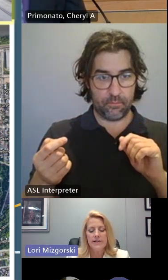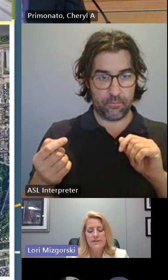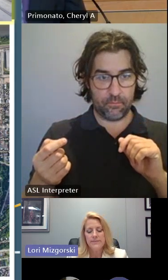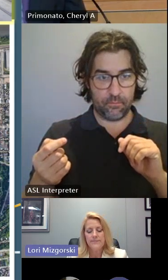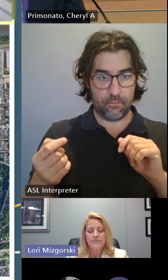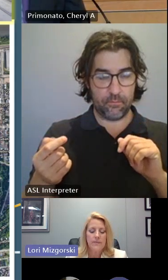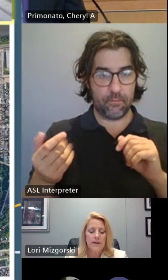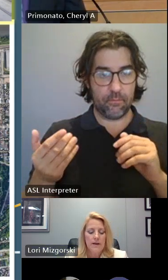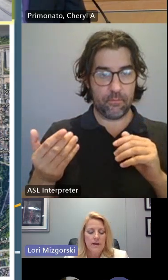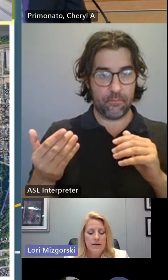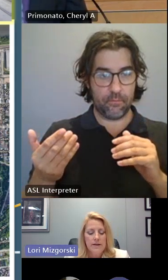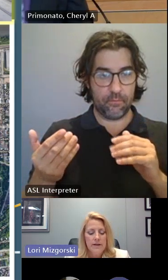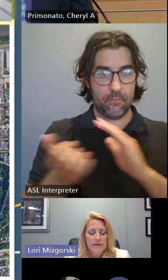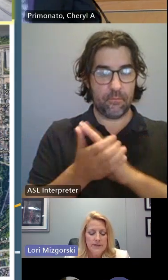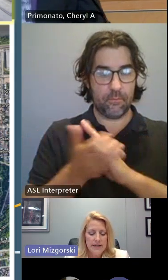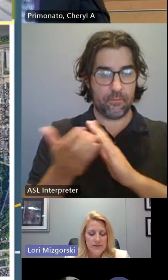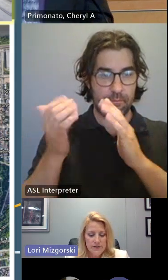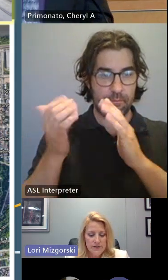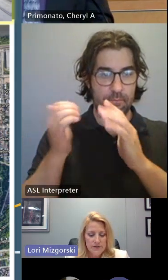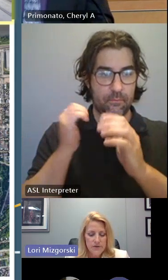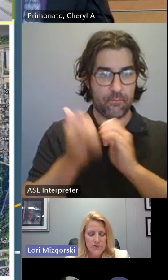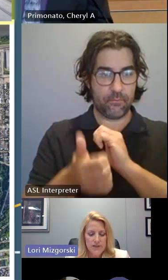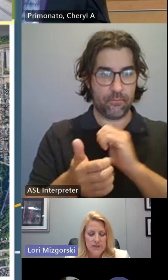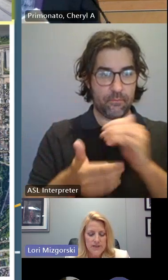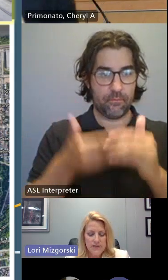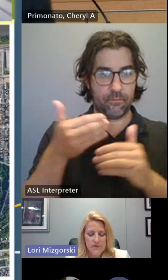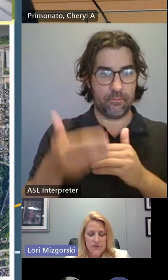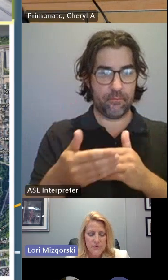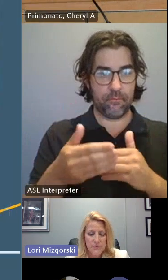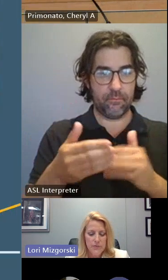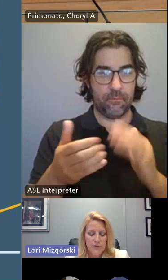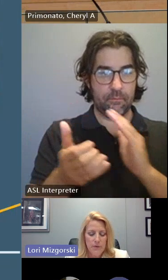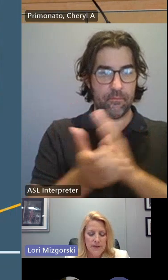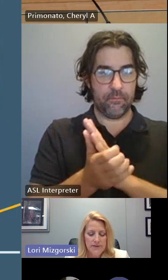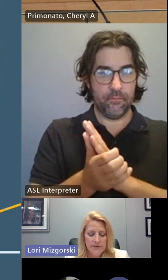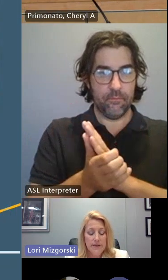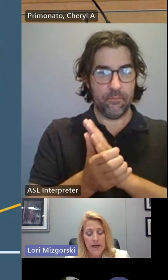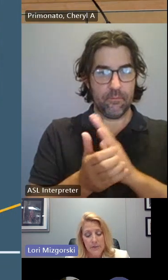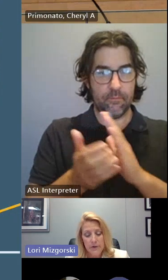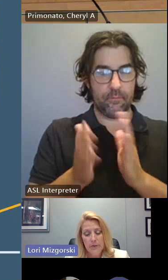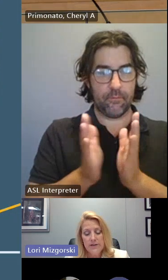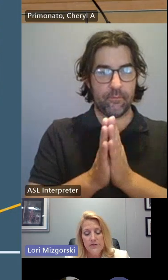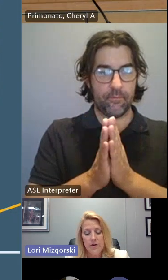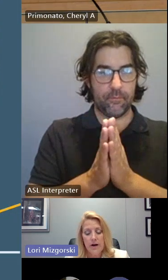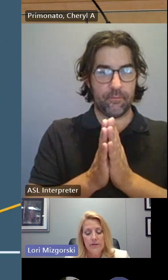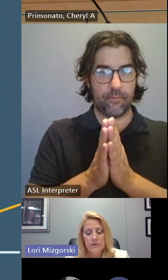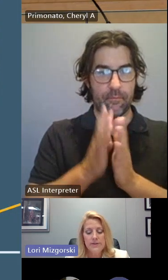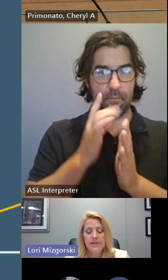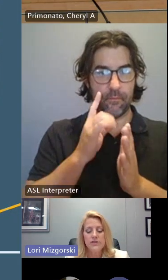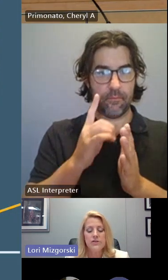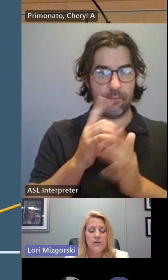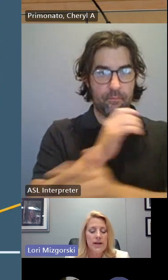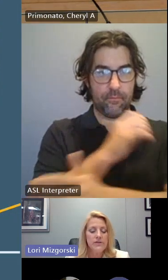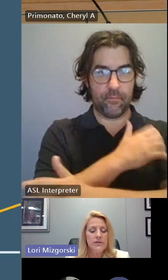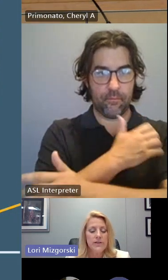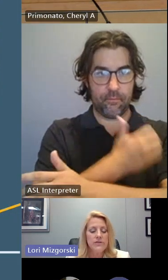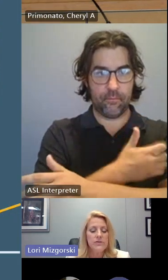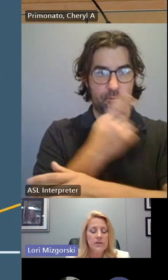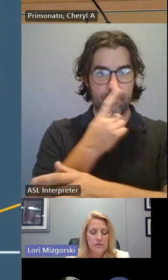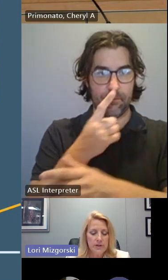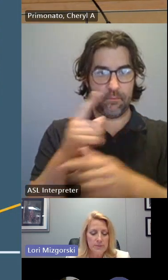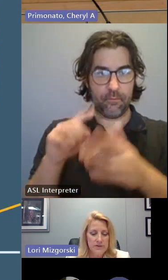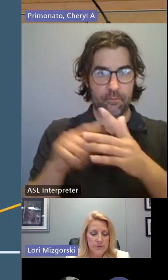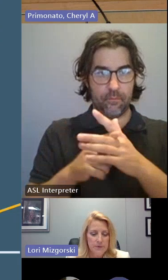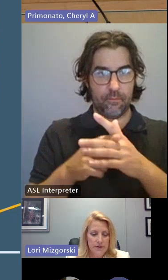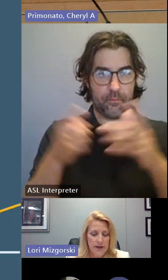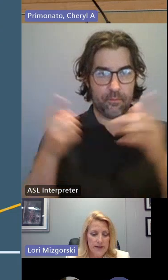Motion carries. The next resolution is to request a request for authorization to enter into